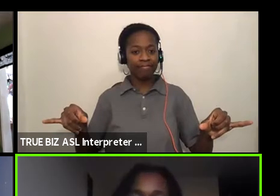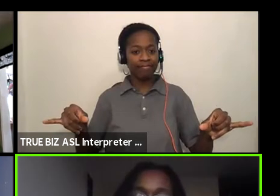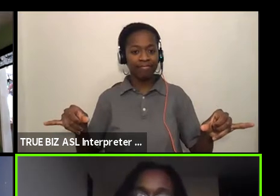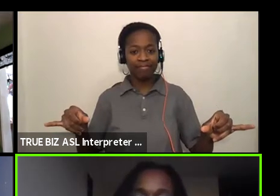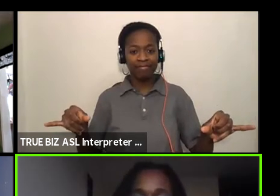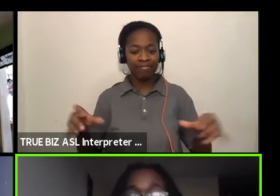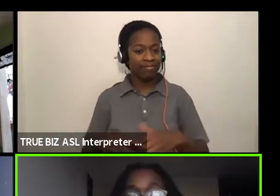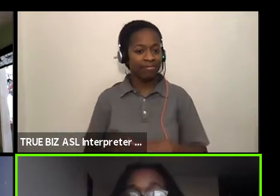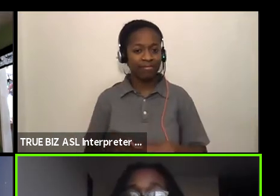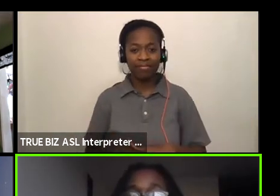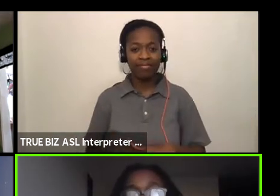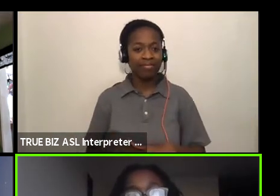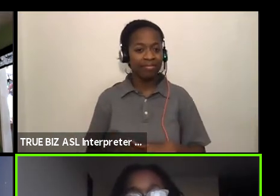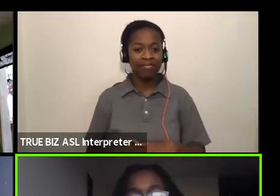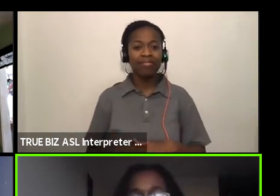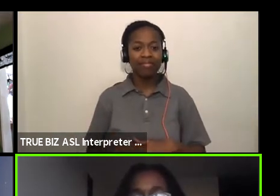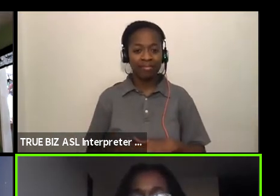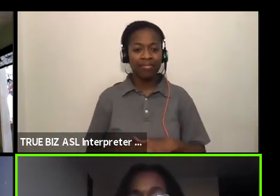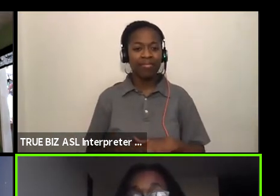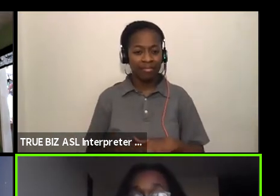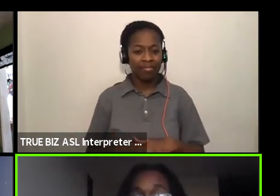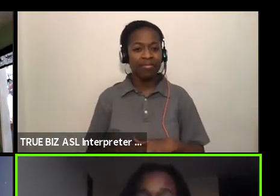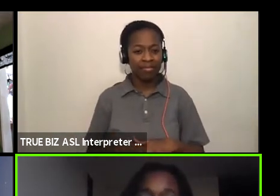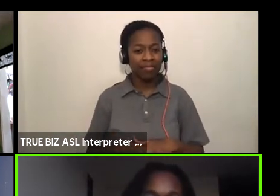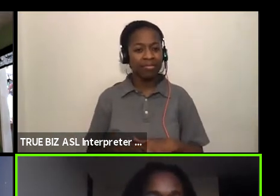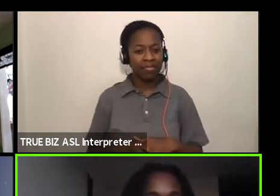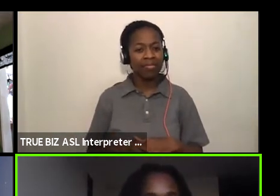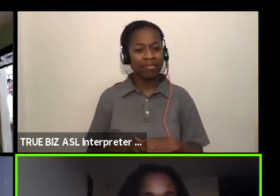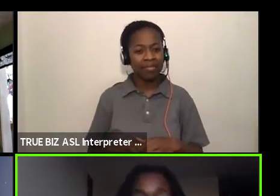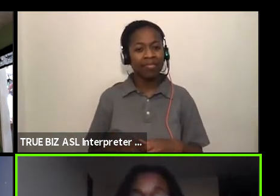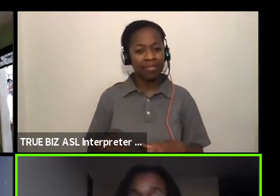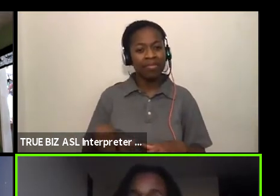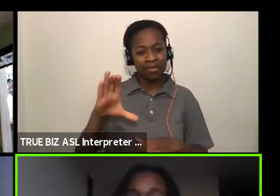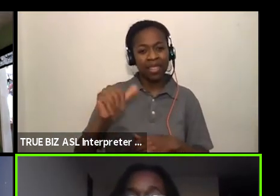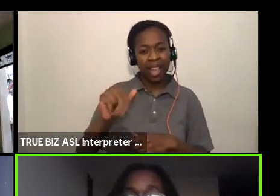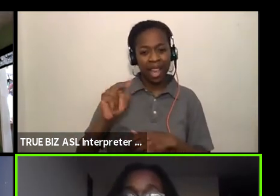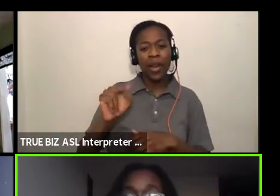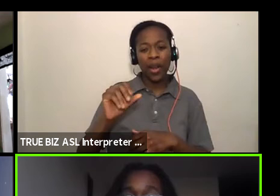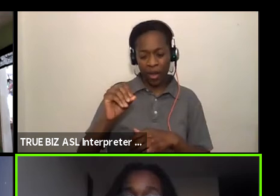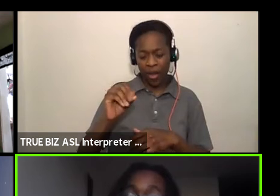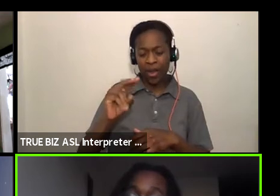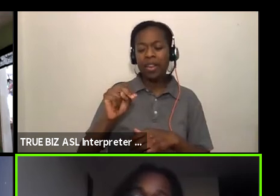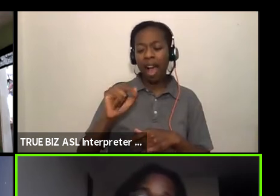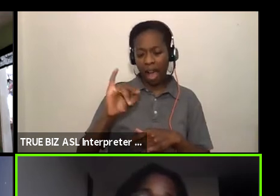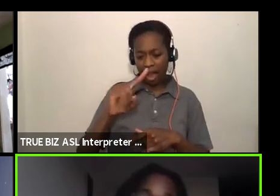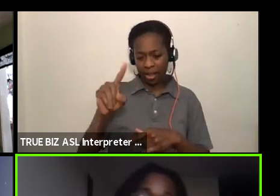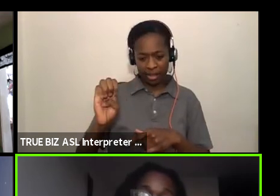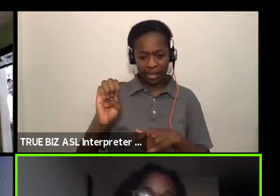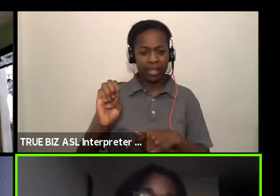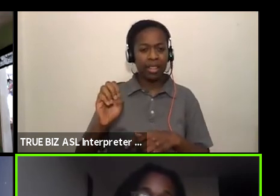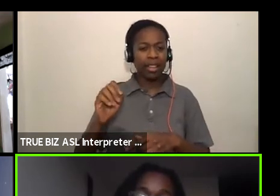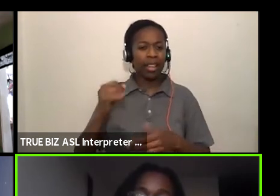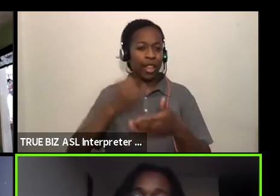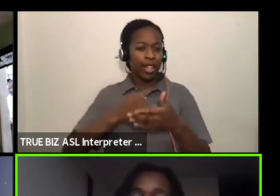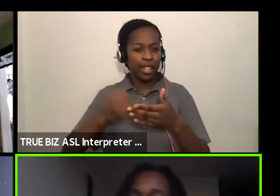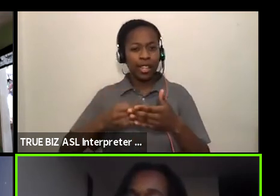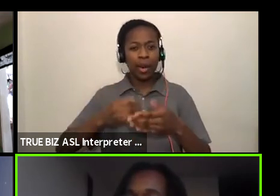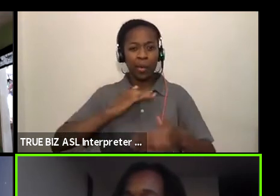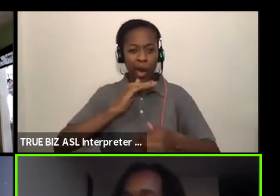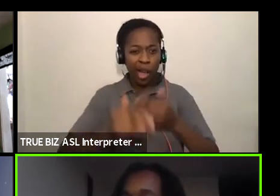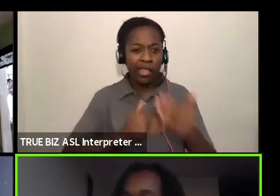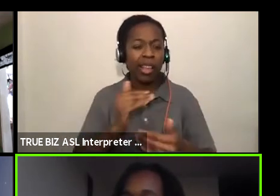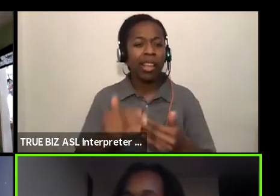canonize the artistic process, the directors and actors, but neglect all who are behind the scenes making it happen. And so,